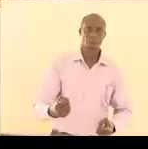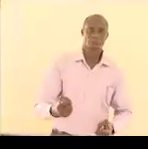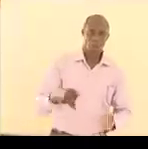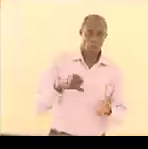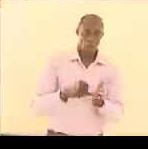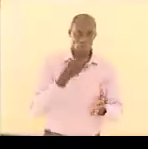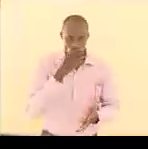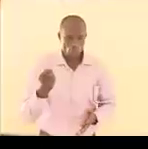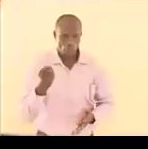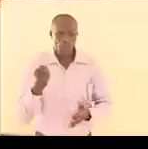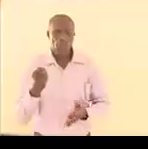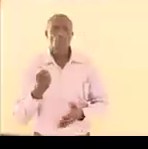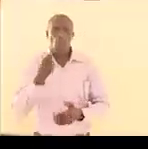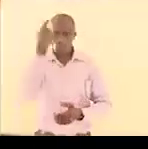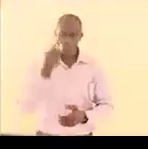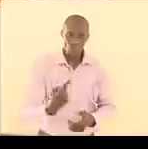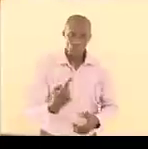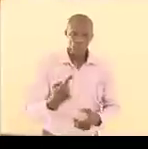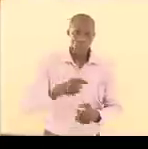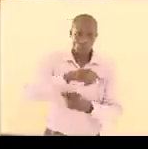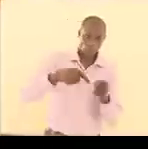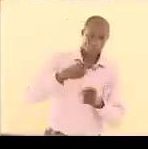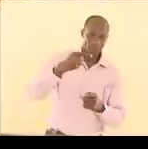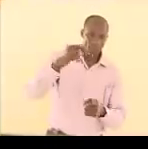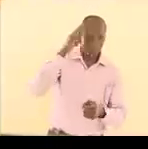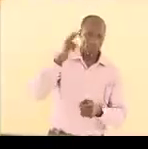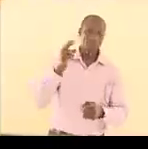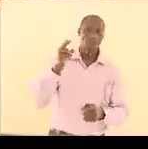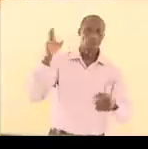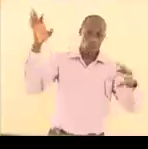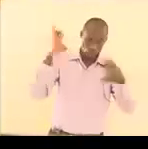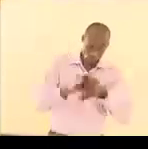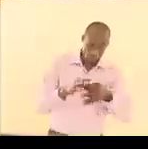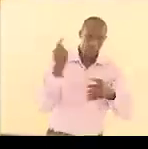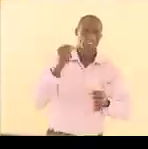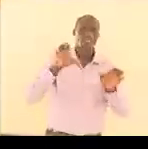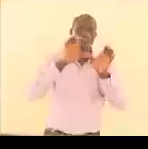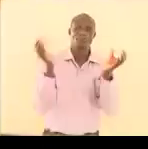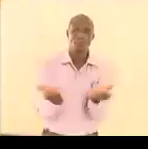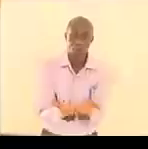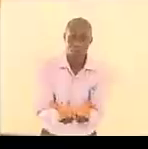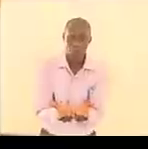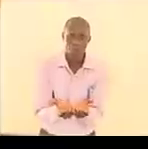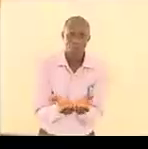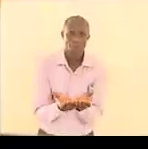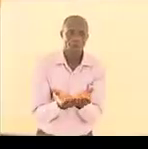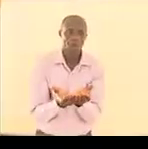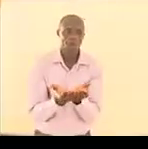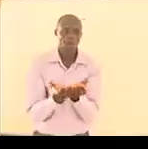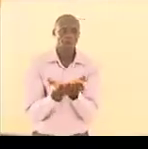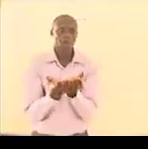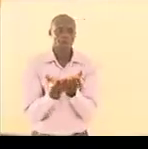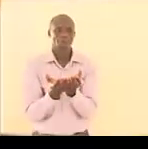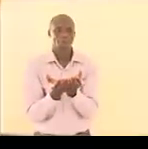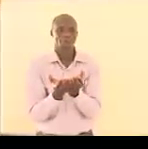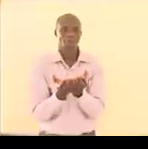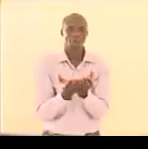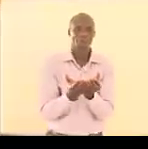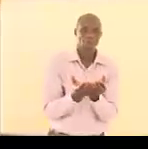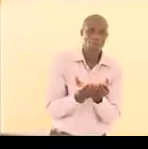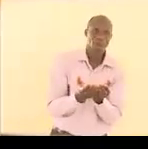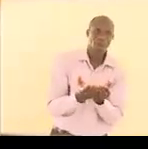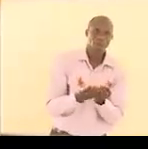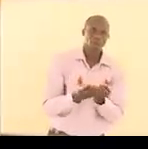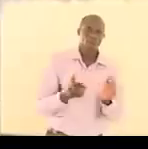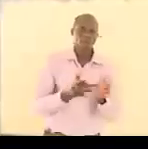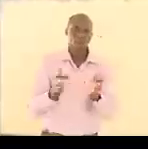healing. It was only when he rejoined the community. You see, you notice that Jesus did not go to show himself